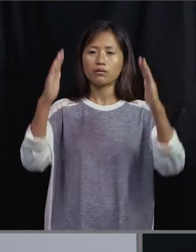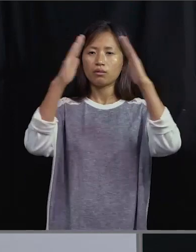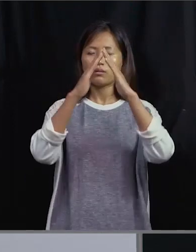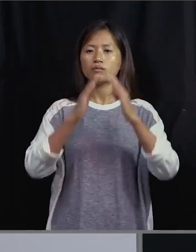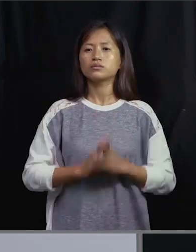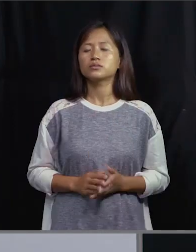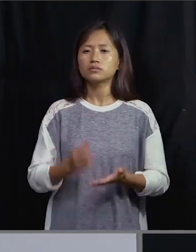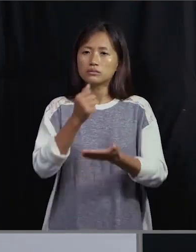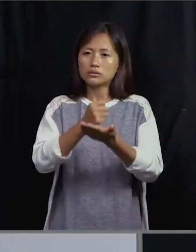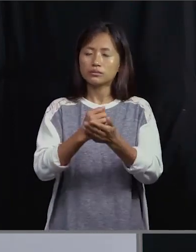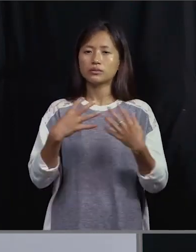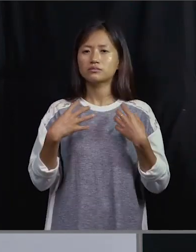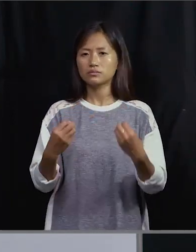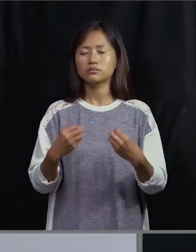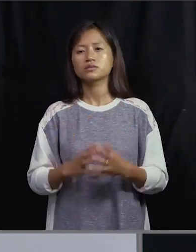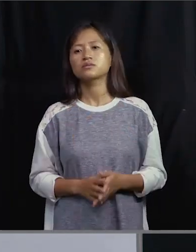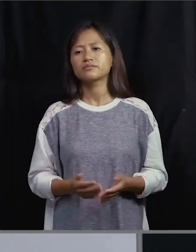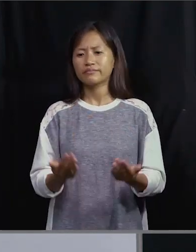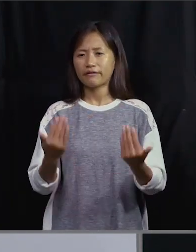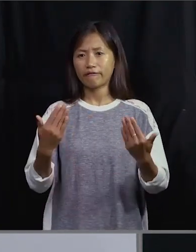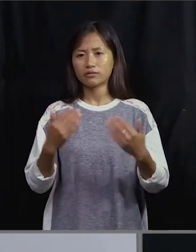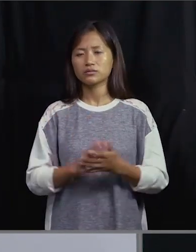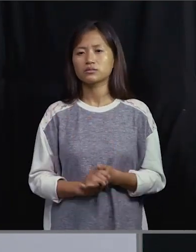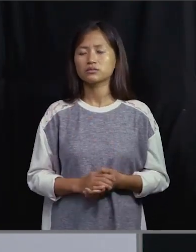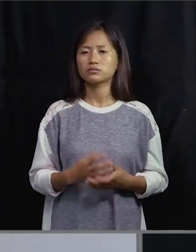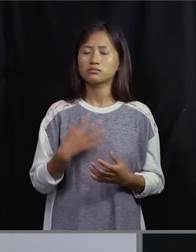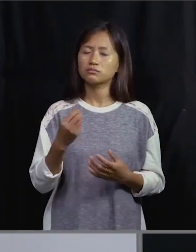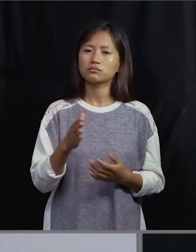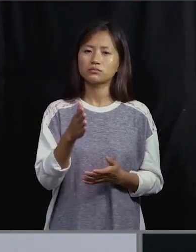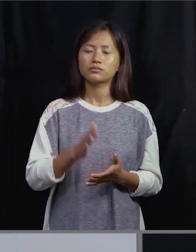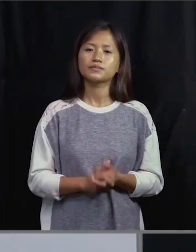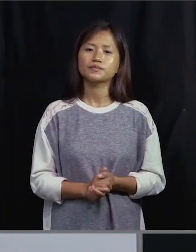demand is affected or not. Are you getting the point or not? So